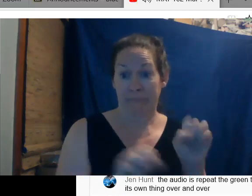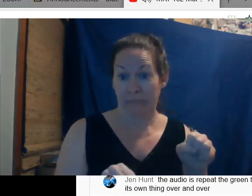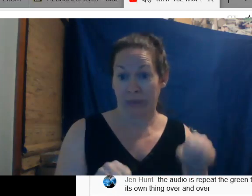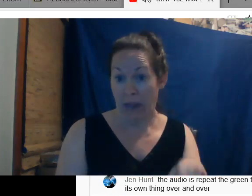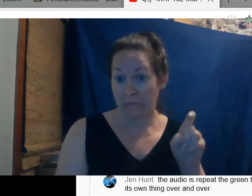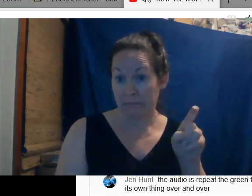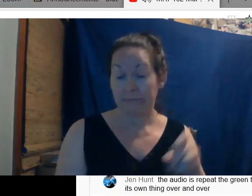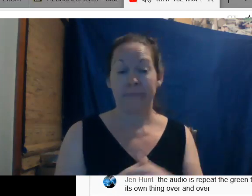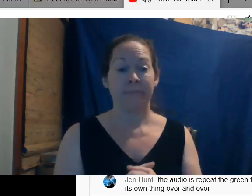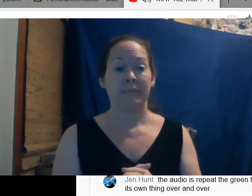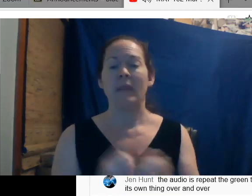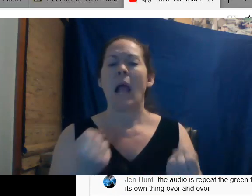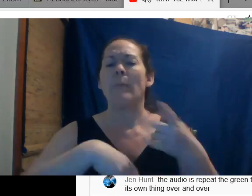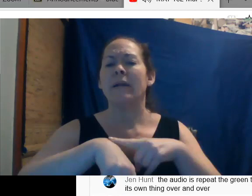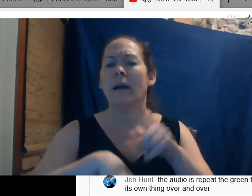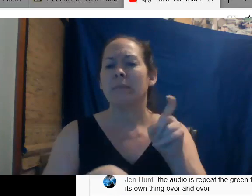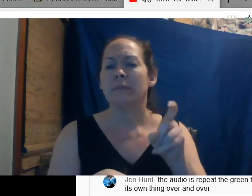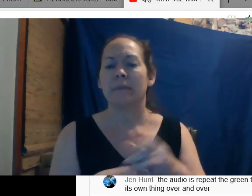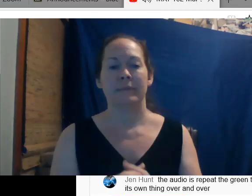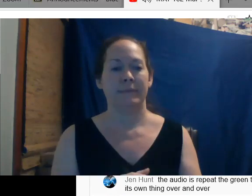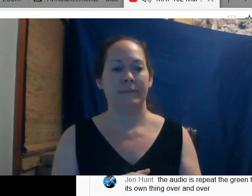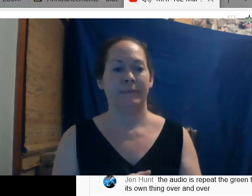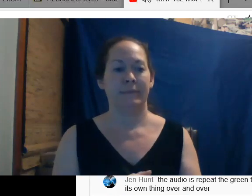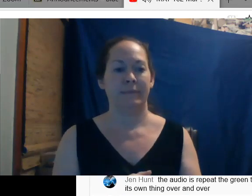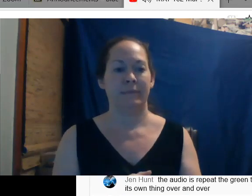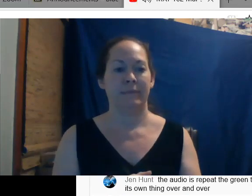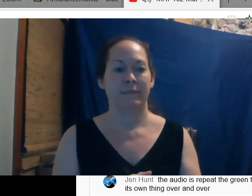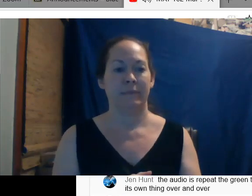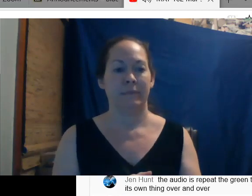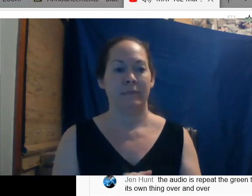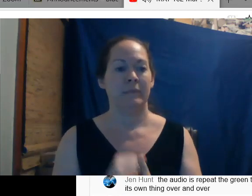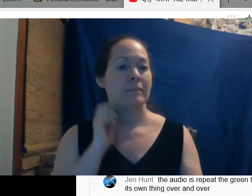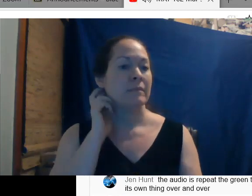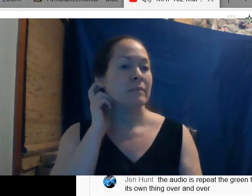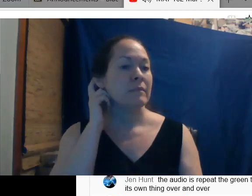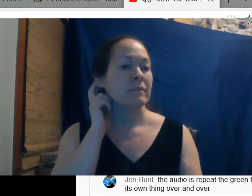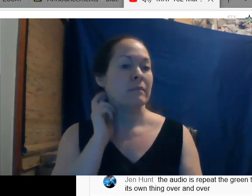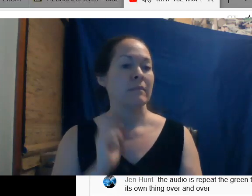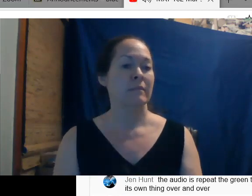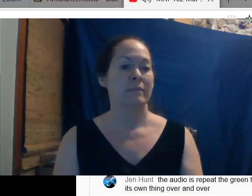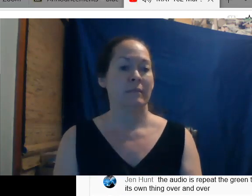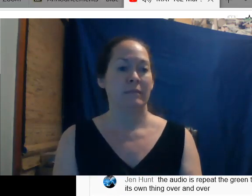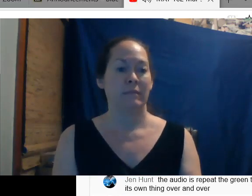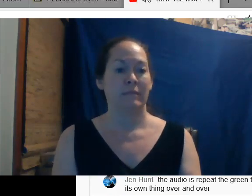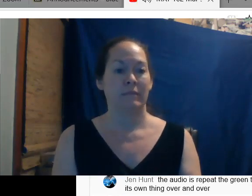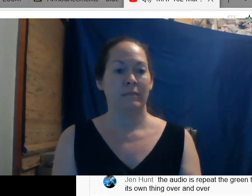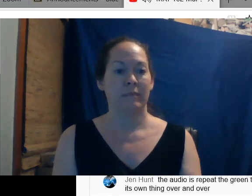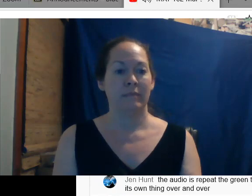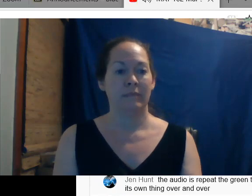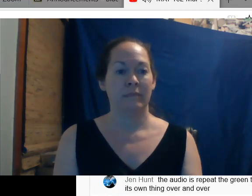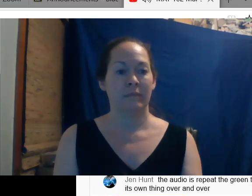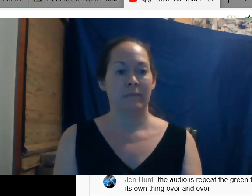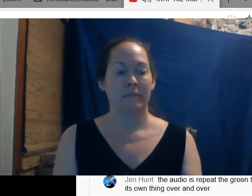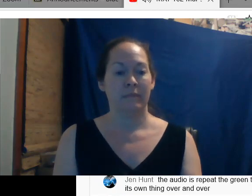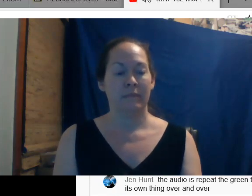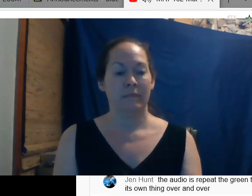So I want to know how many times 2x cubed is divided by x. I look